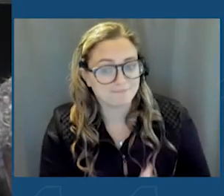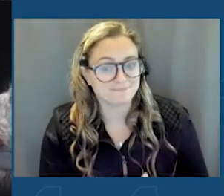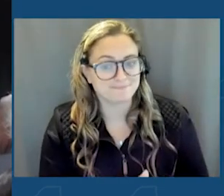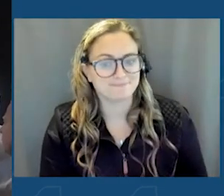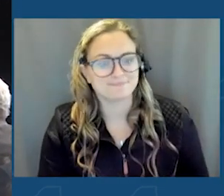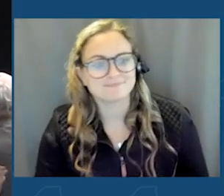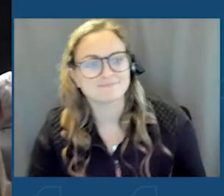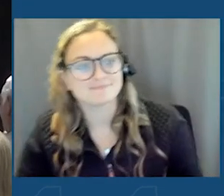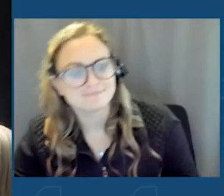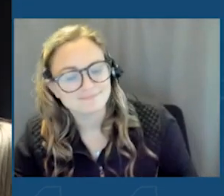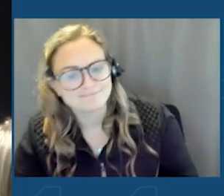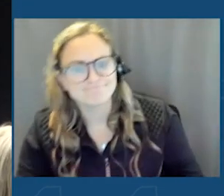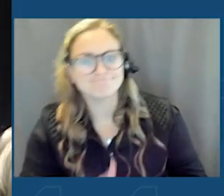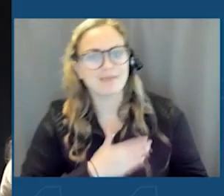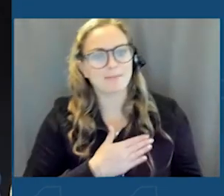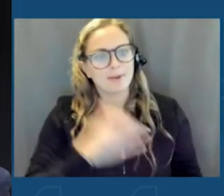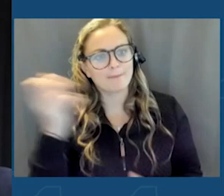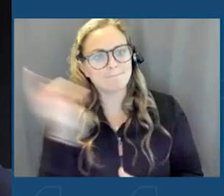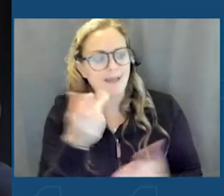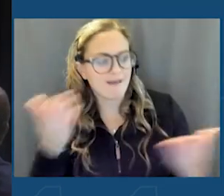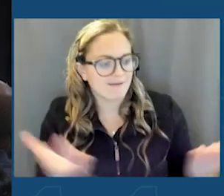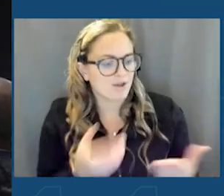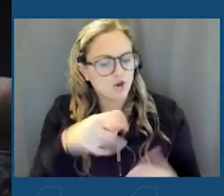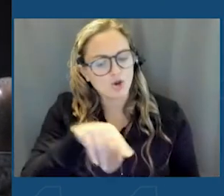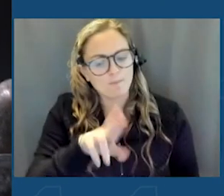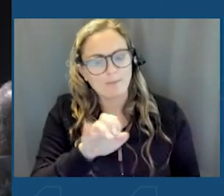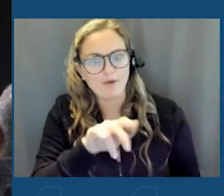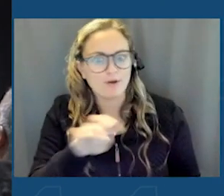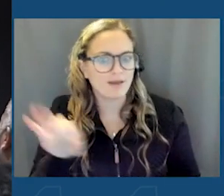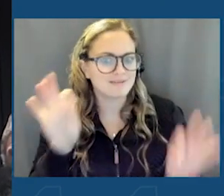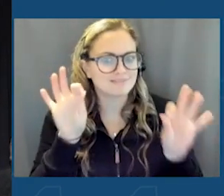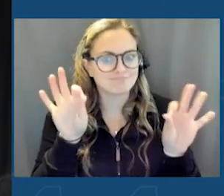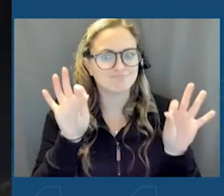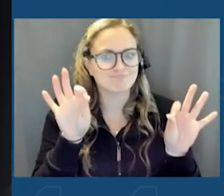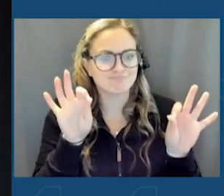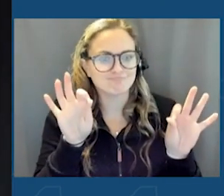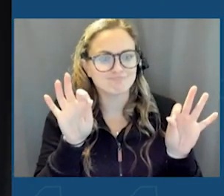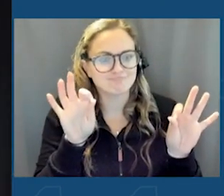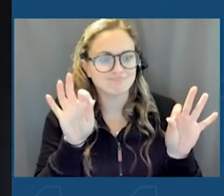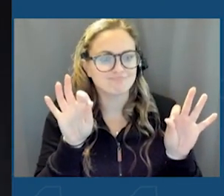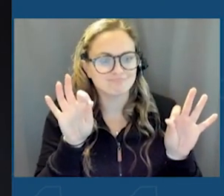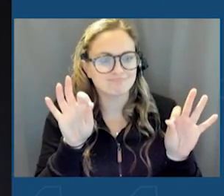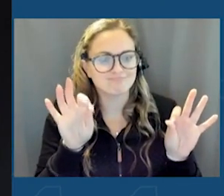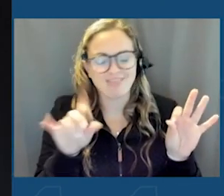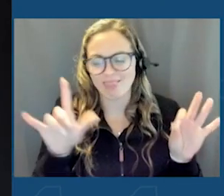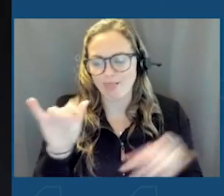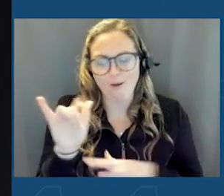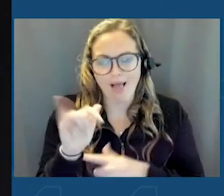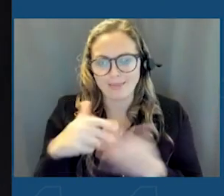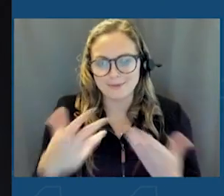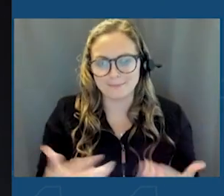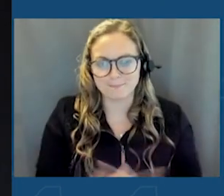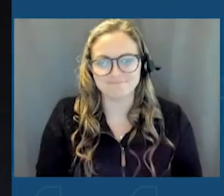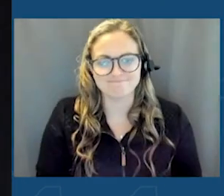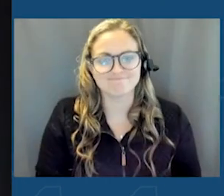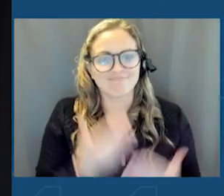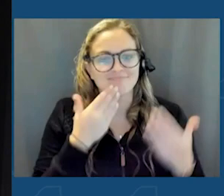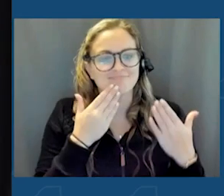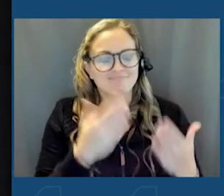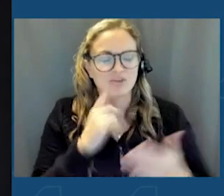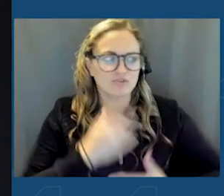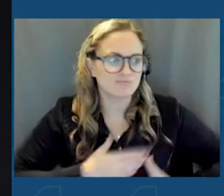Great to be back here in paradise. Know my others is Long Island. Thank you, everyone. Truly appreciate this,